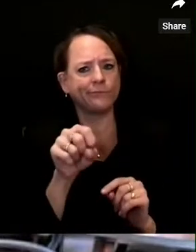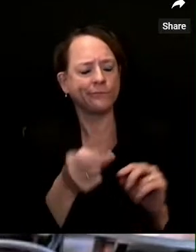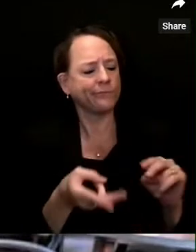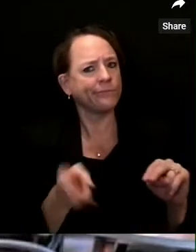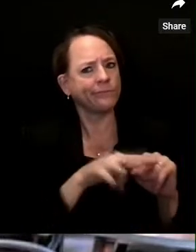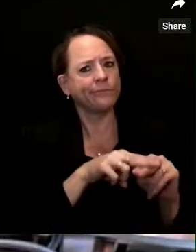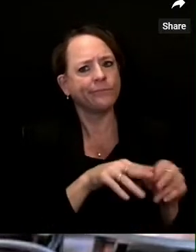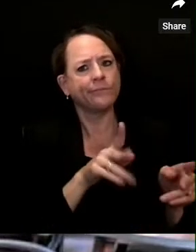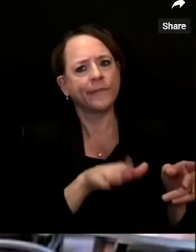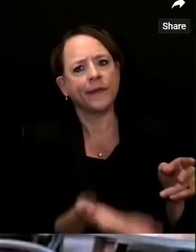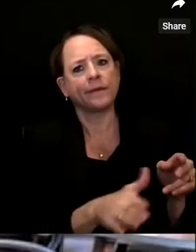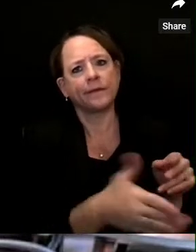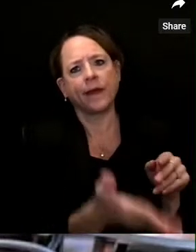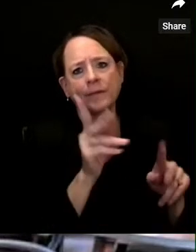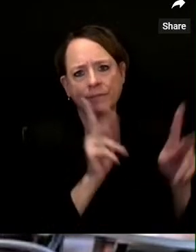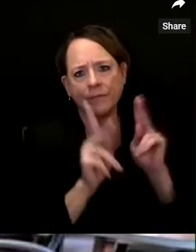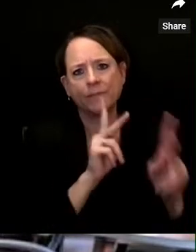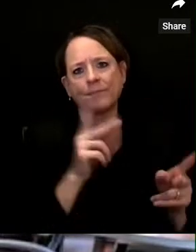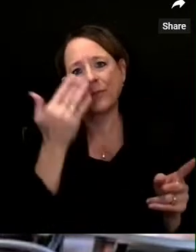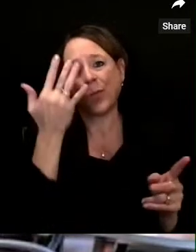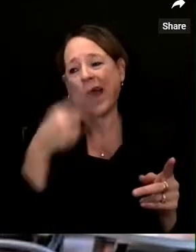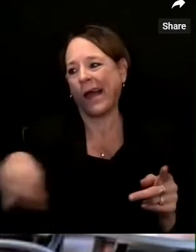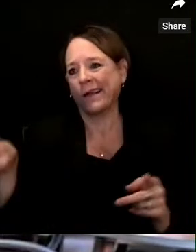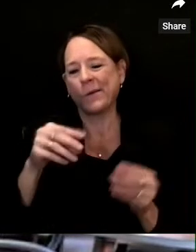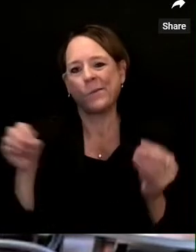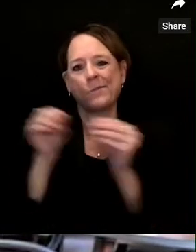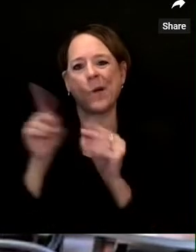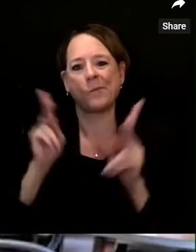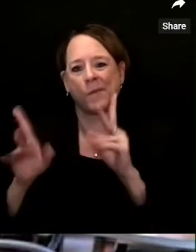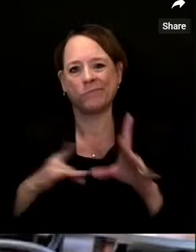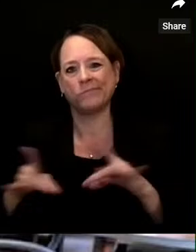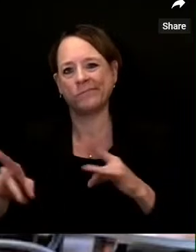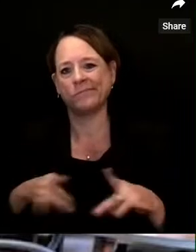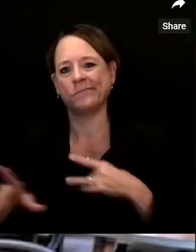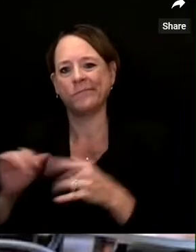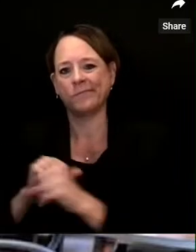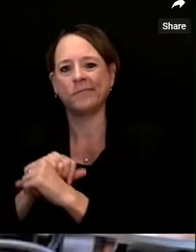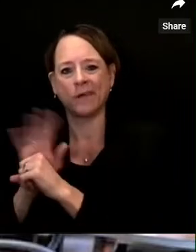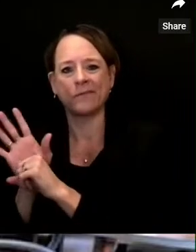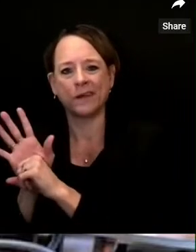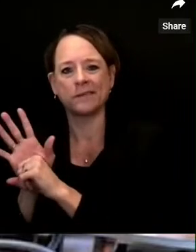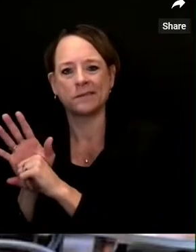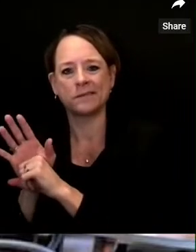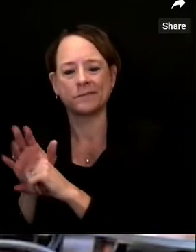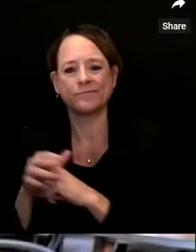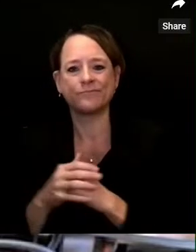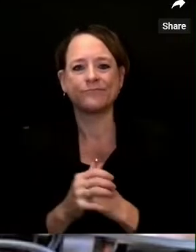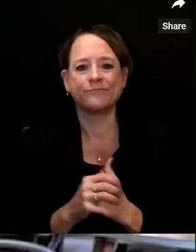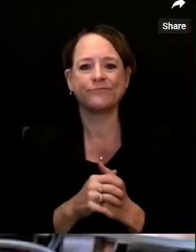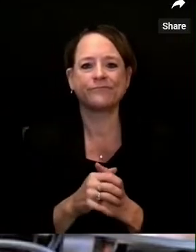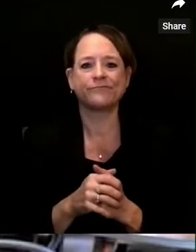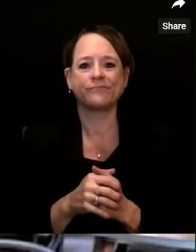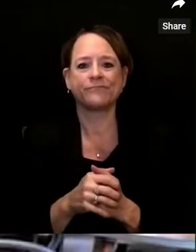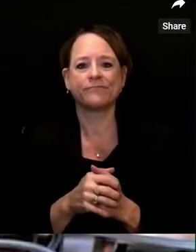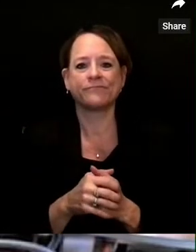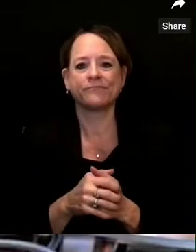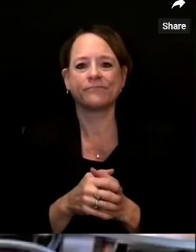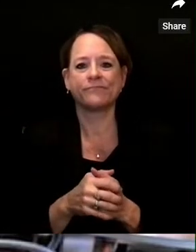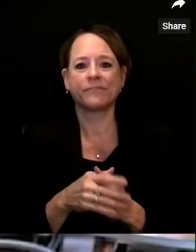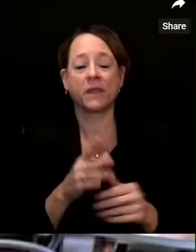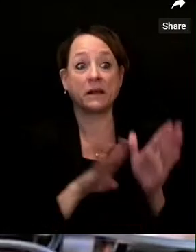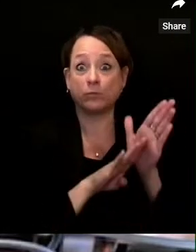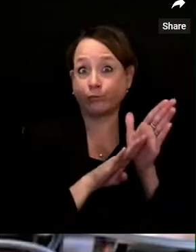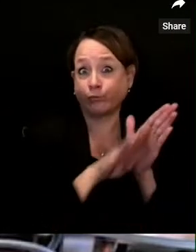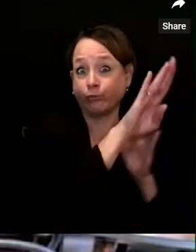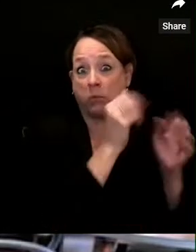see necessarily the same spike or the same sharp trend line in the rate of death as we are currently seeing in the rate